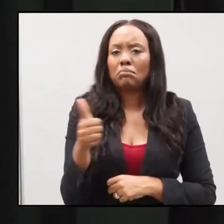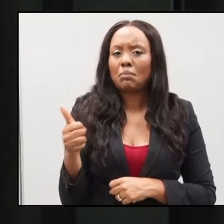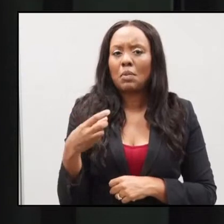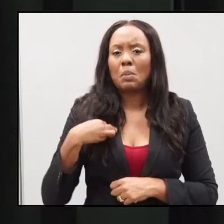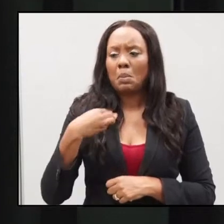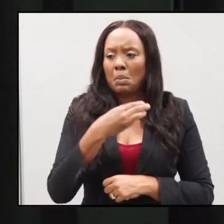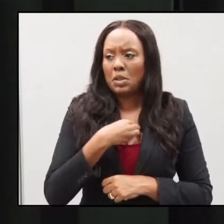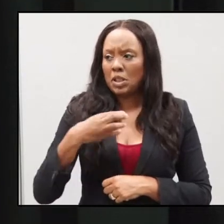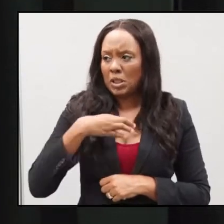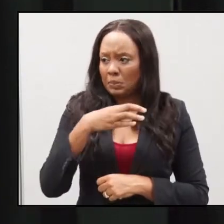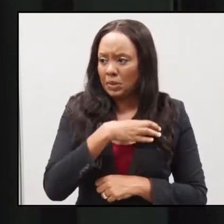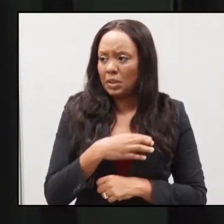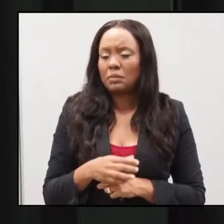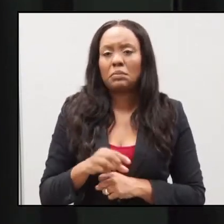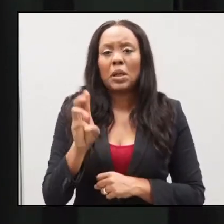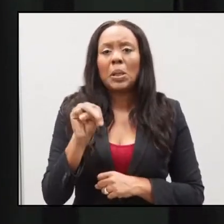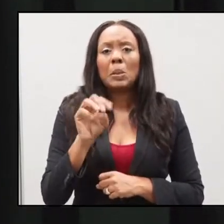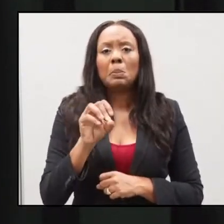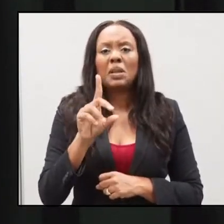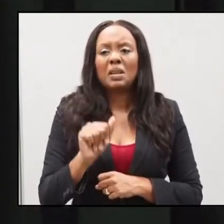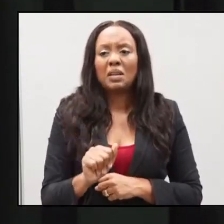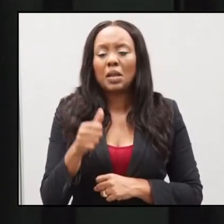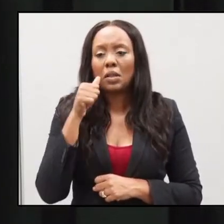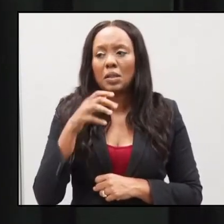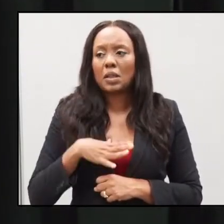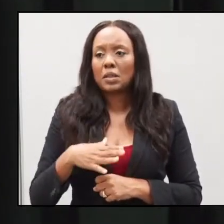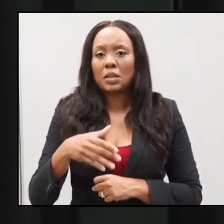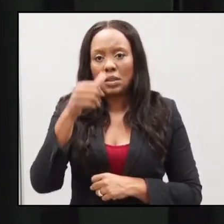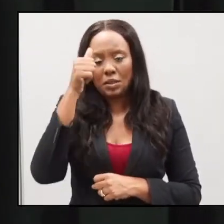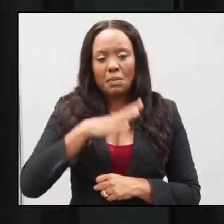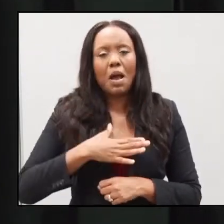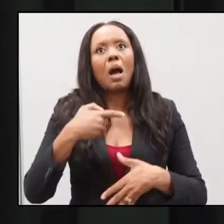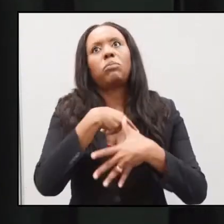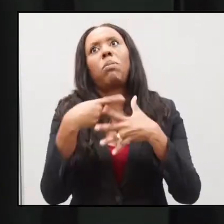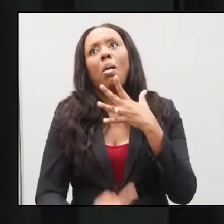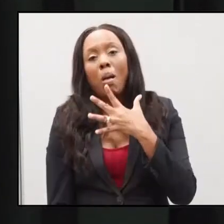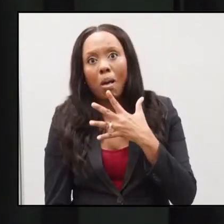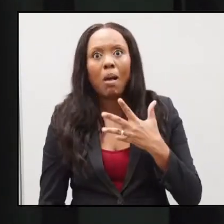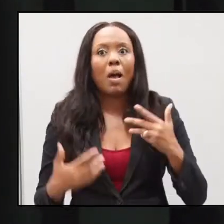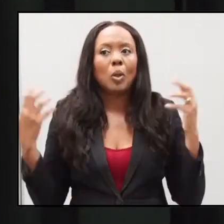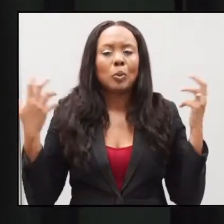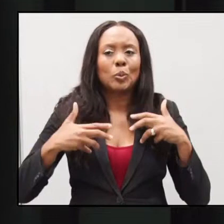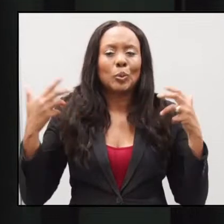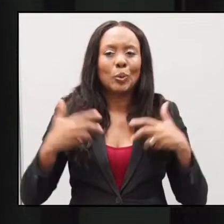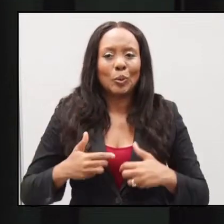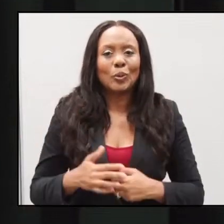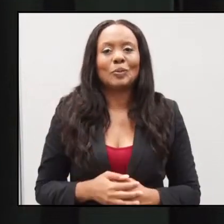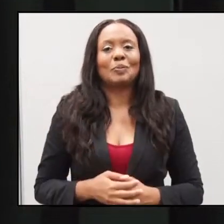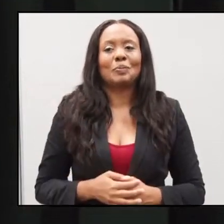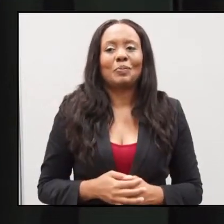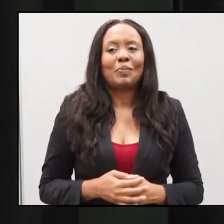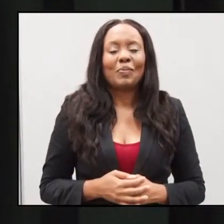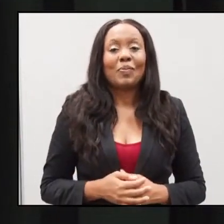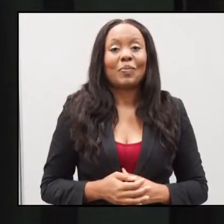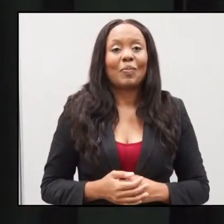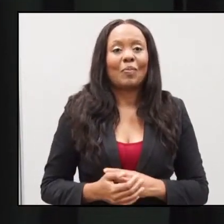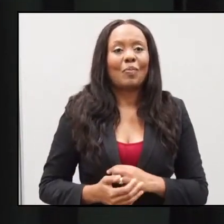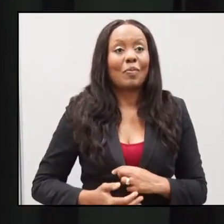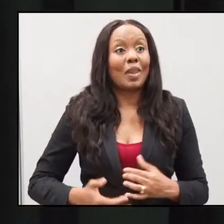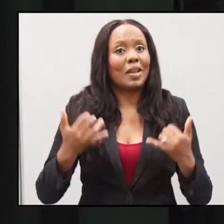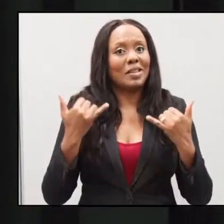Committee, members of the media, ladies and gentlemen. That was a mouthful. And now, all protocols having